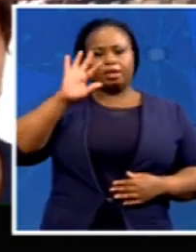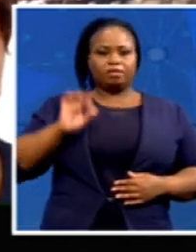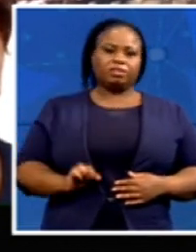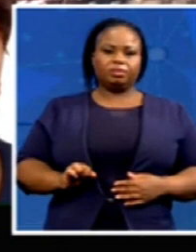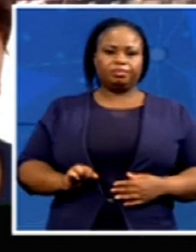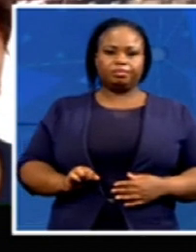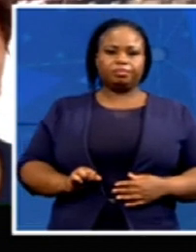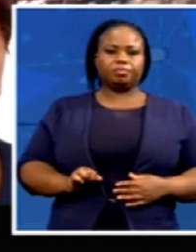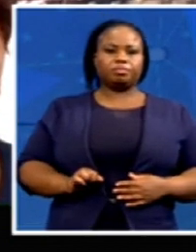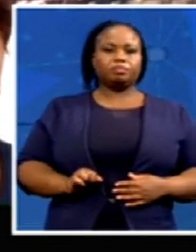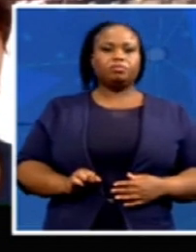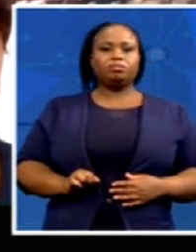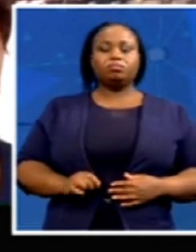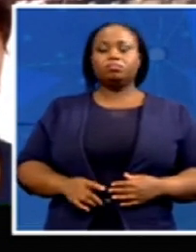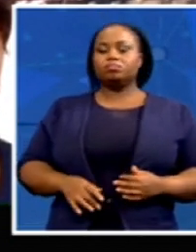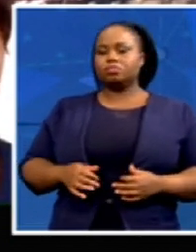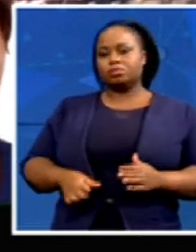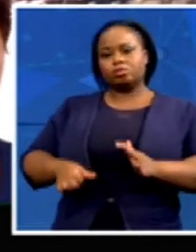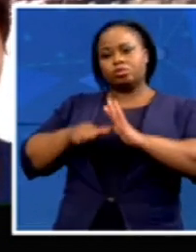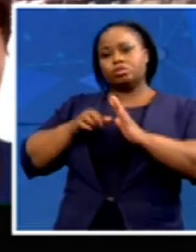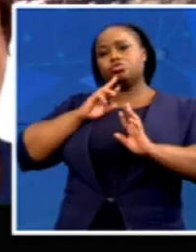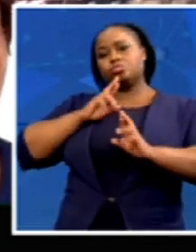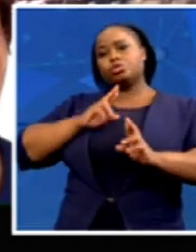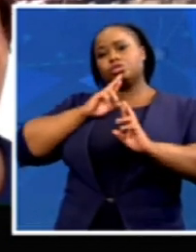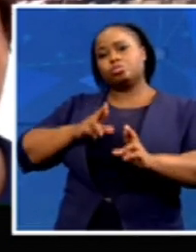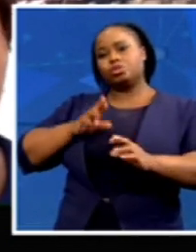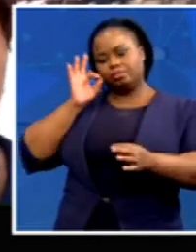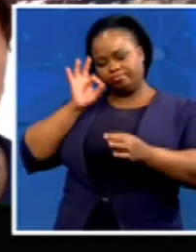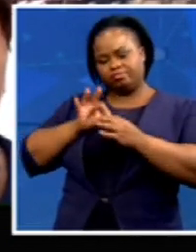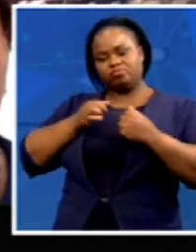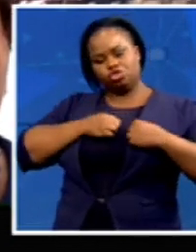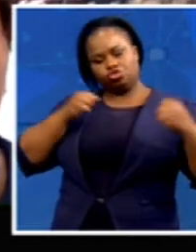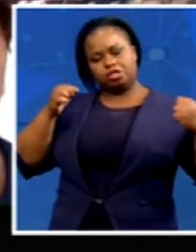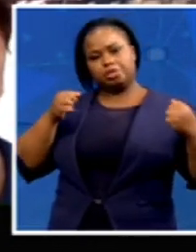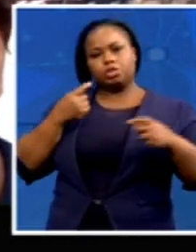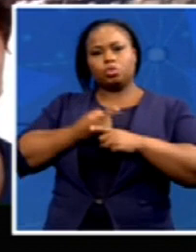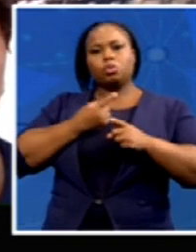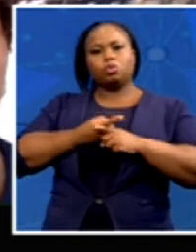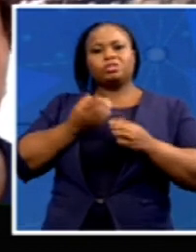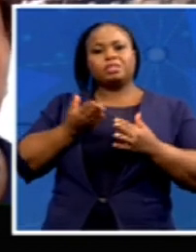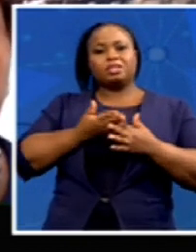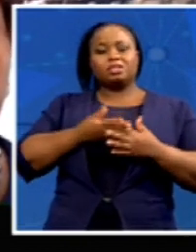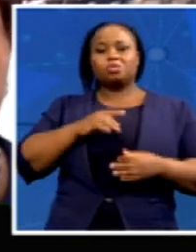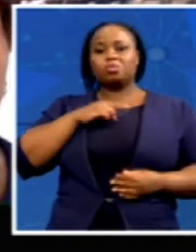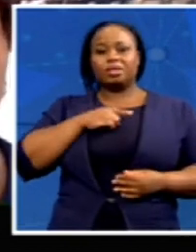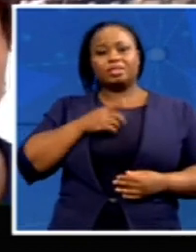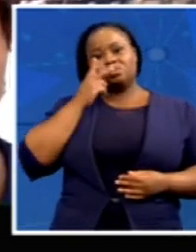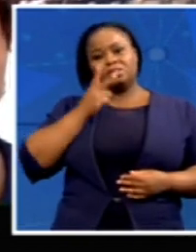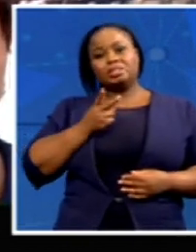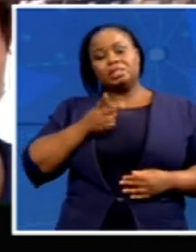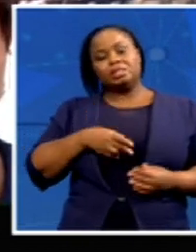transparent in reporting its cases, regardless of how severe the pandemic is. I think we continue to